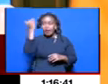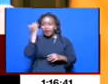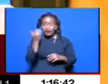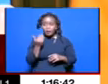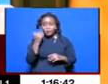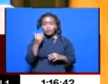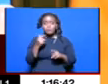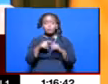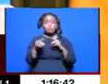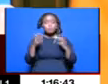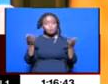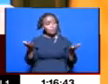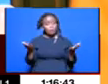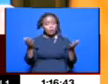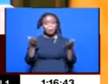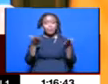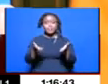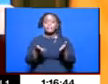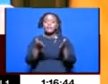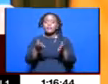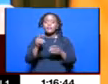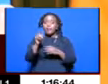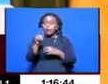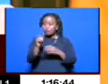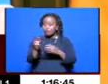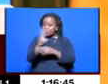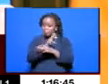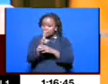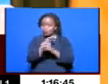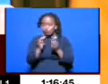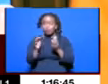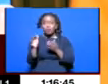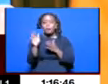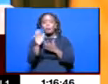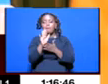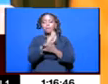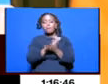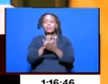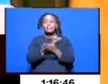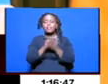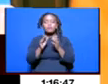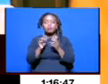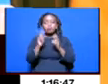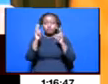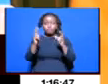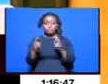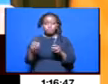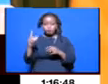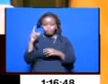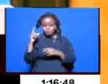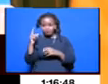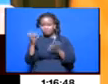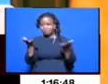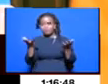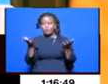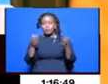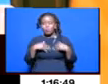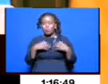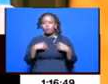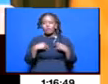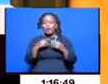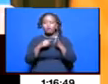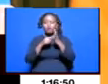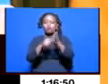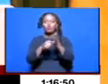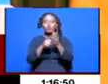may, now that the applicability of the basic structure doctrine in courts has snowballed into